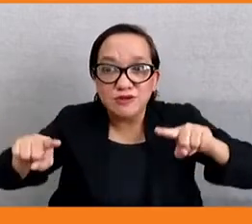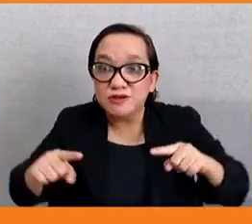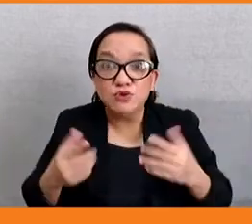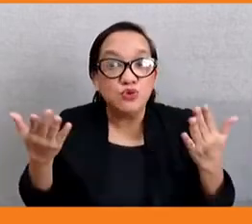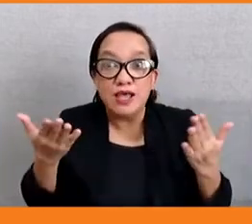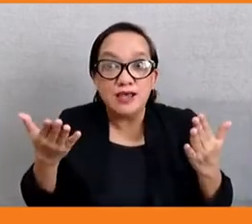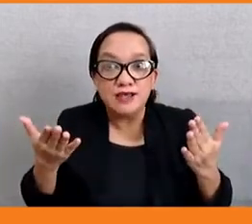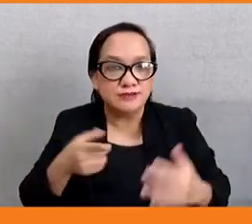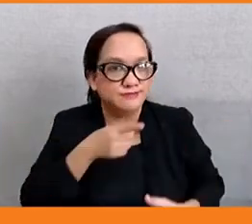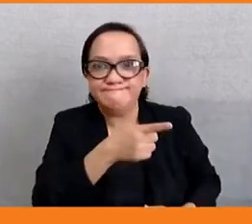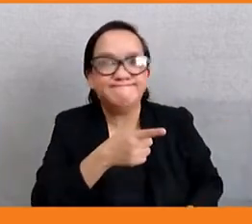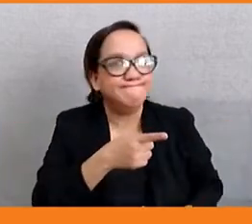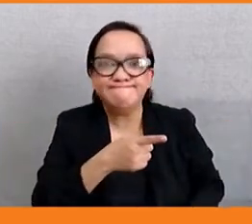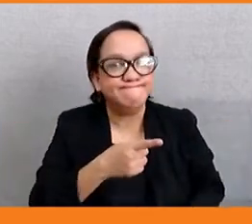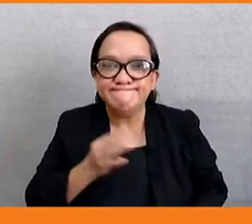those related to class,